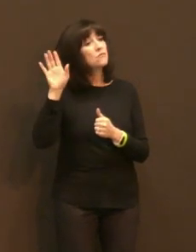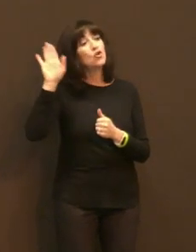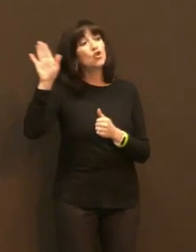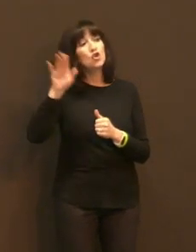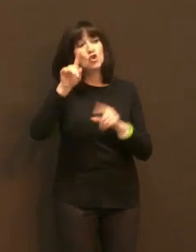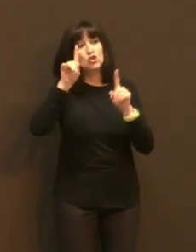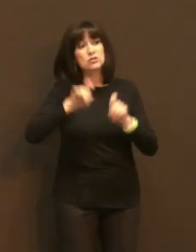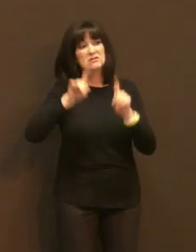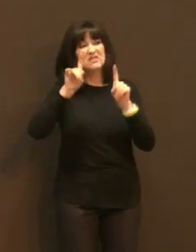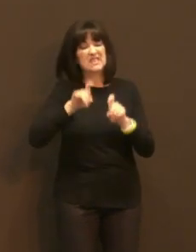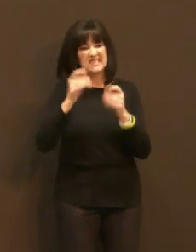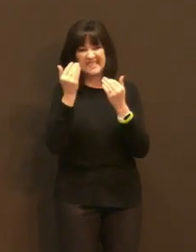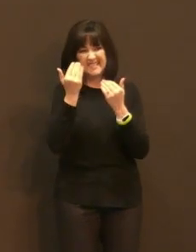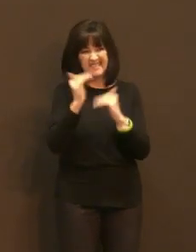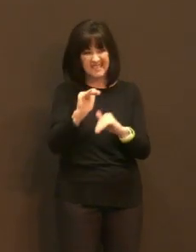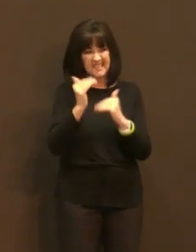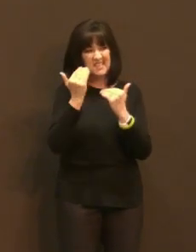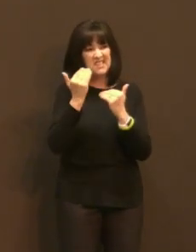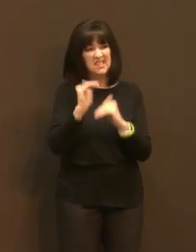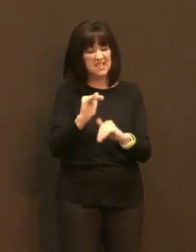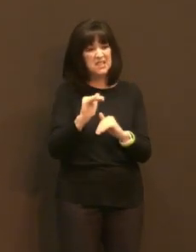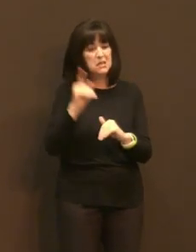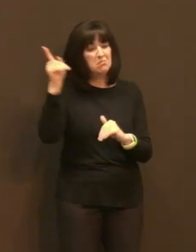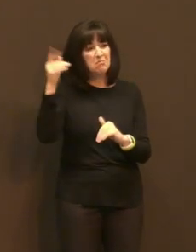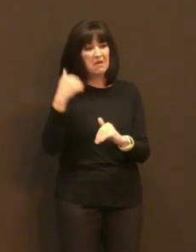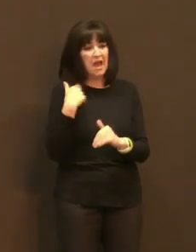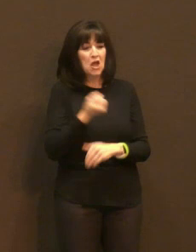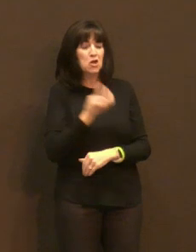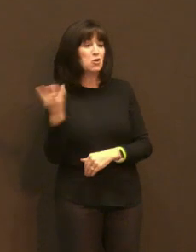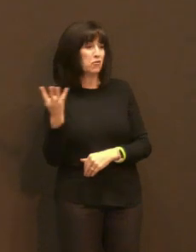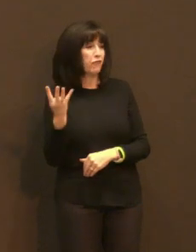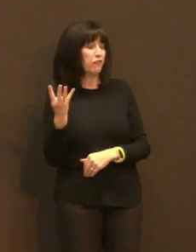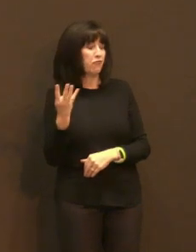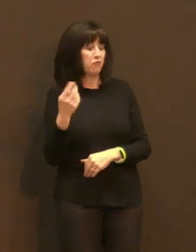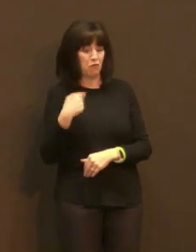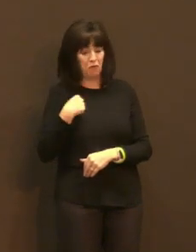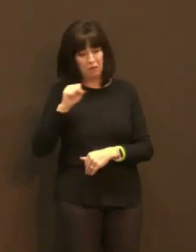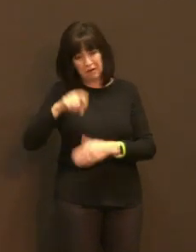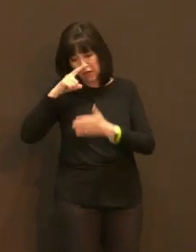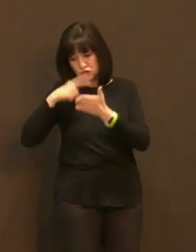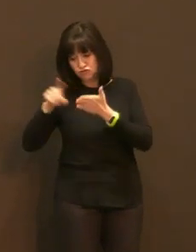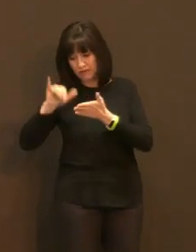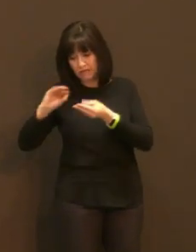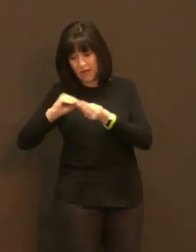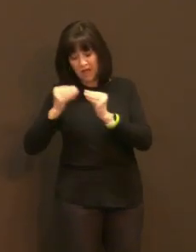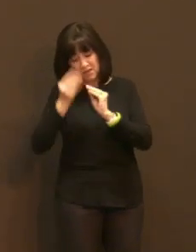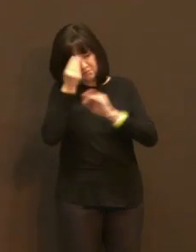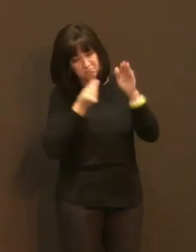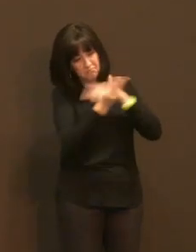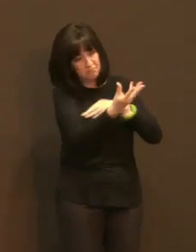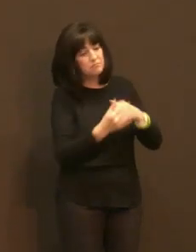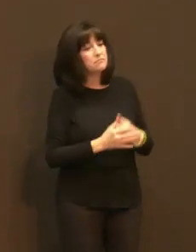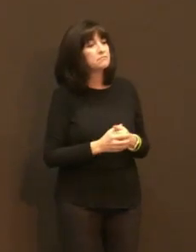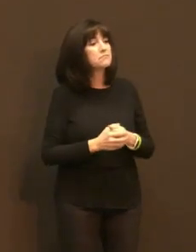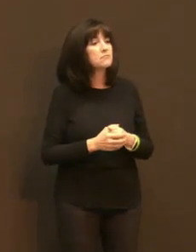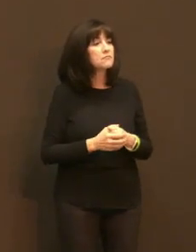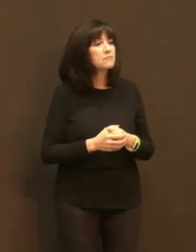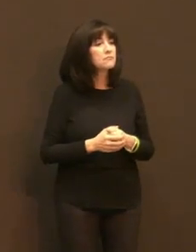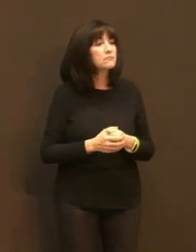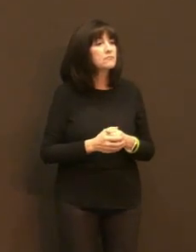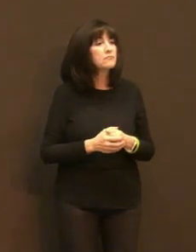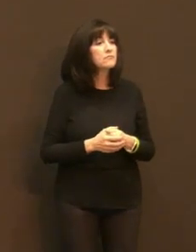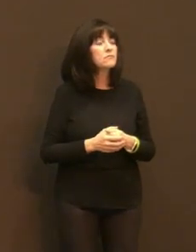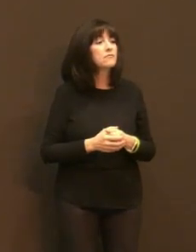testing, so they've had a handful of cases. We can get you that number. And in terms of numbers at the Air Force Base, is that something that would